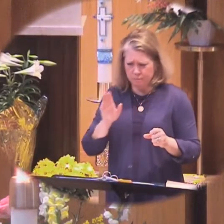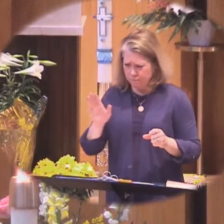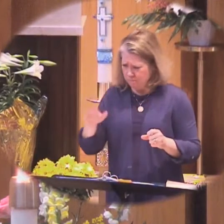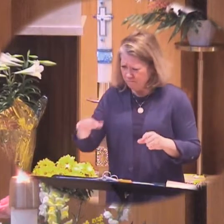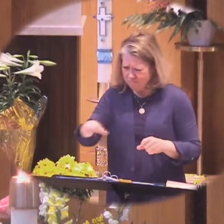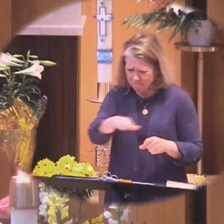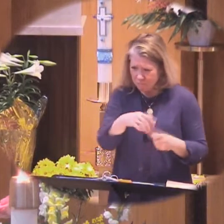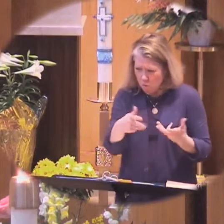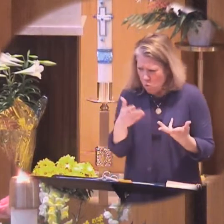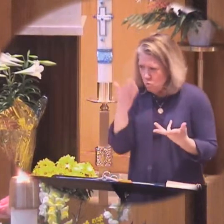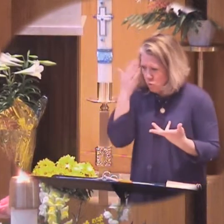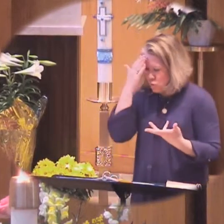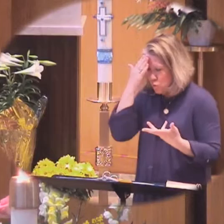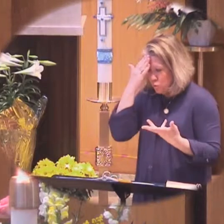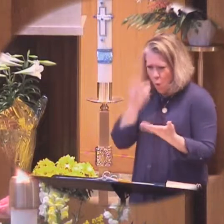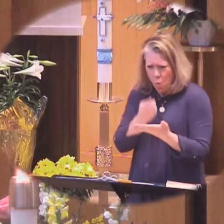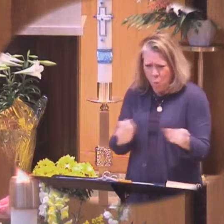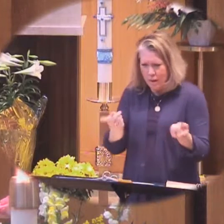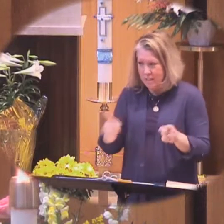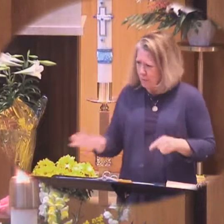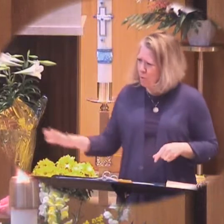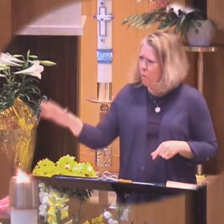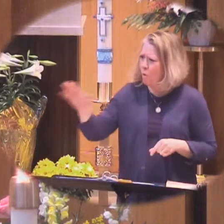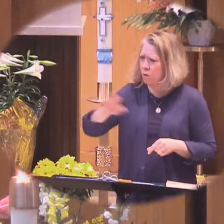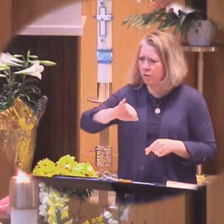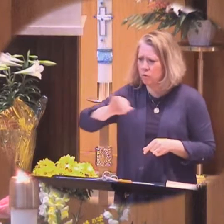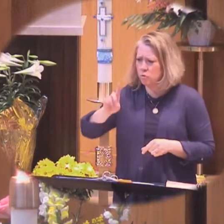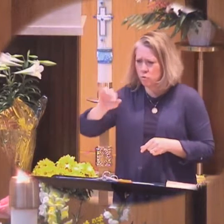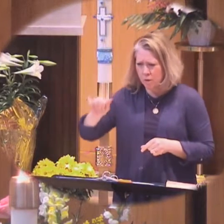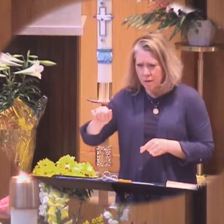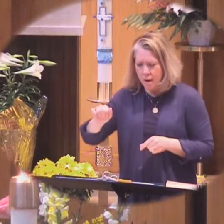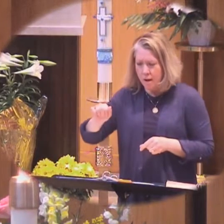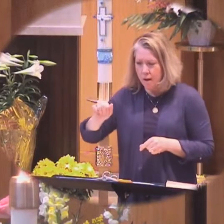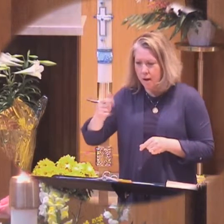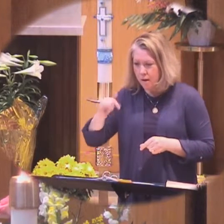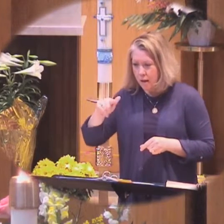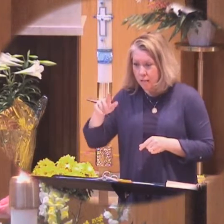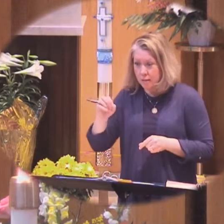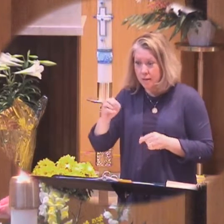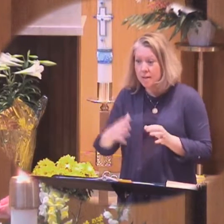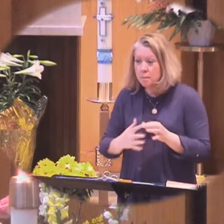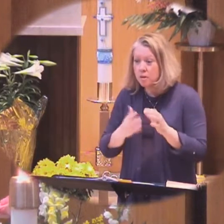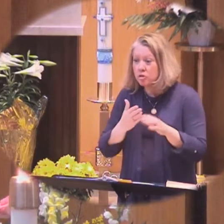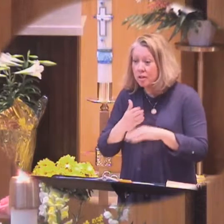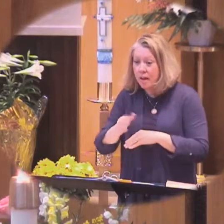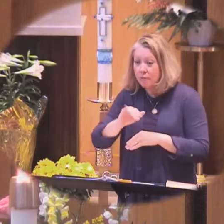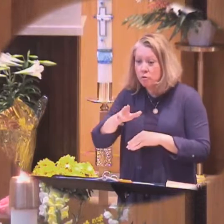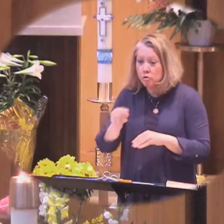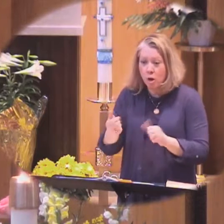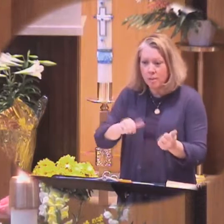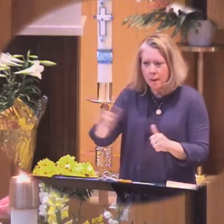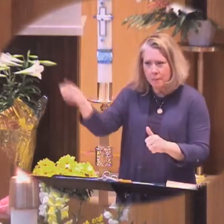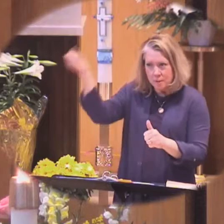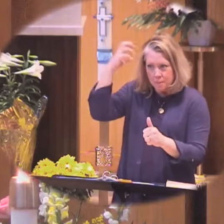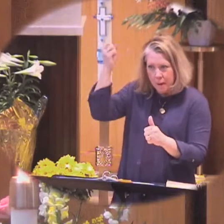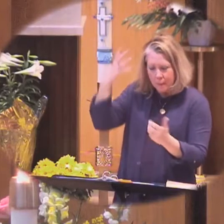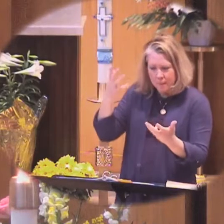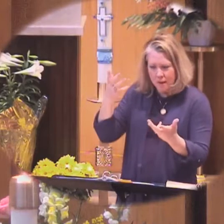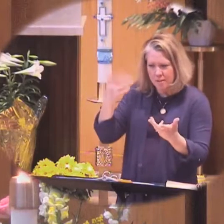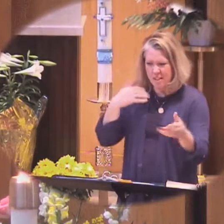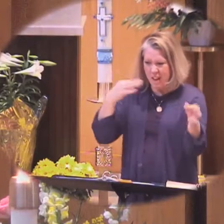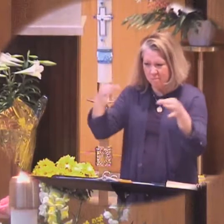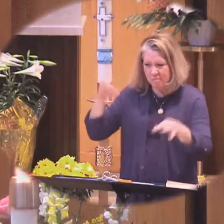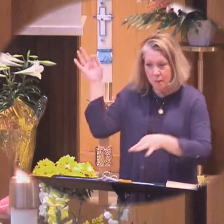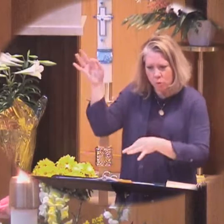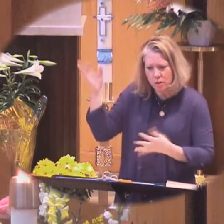has happened all over Judea, beginning in Galilee after the baptism that John preached, how God